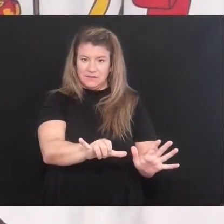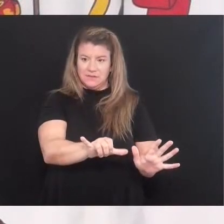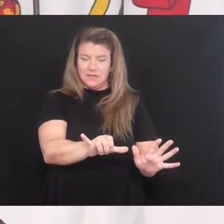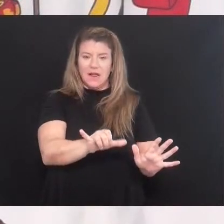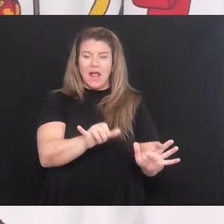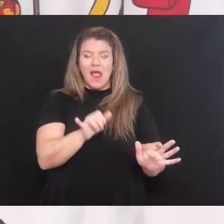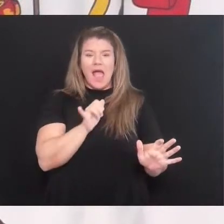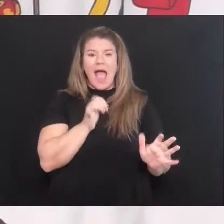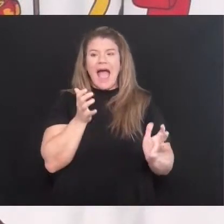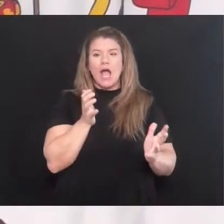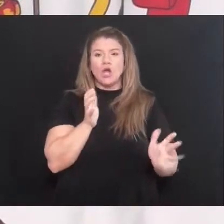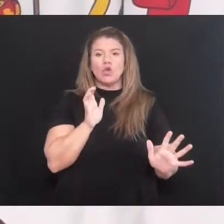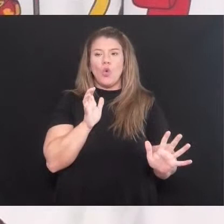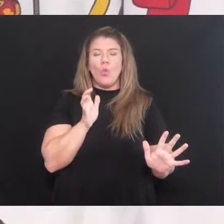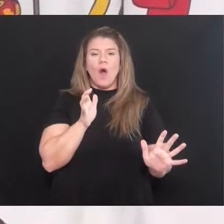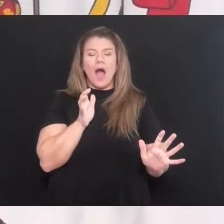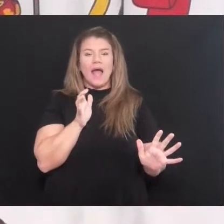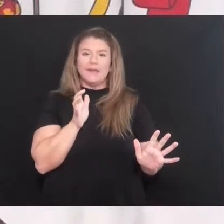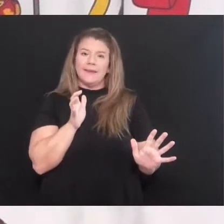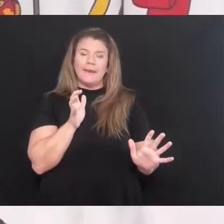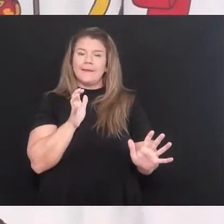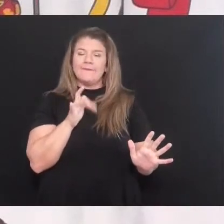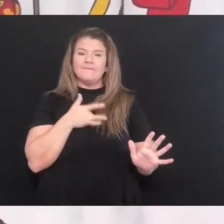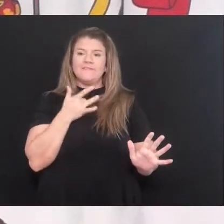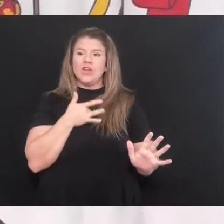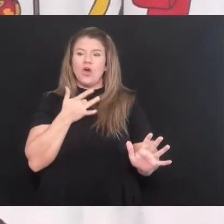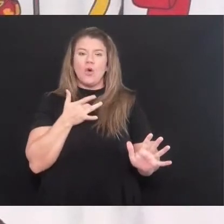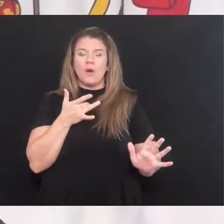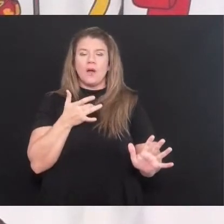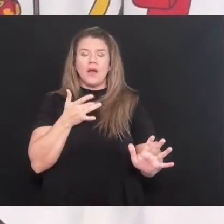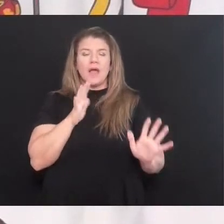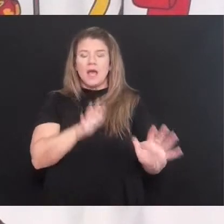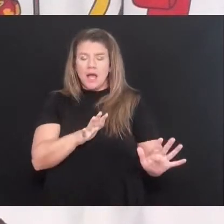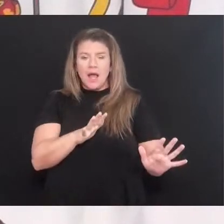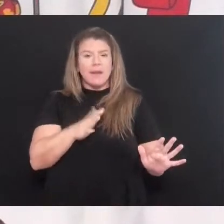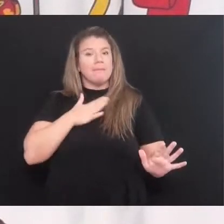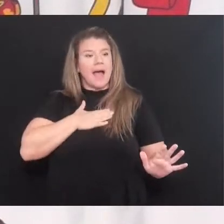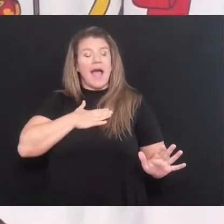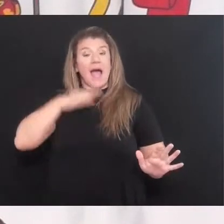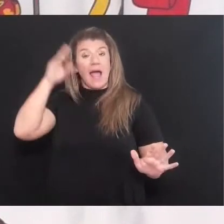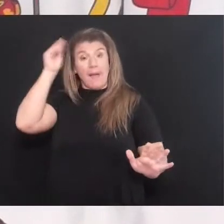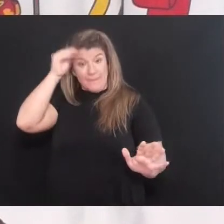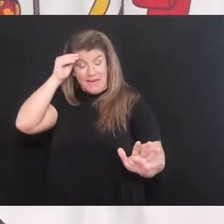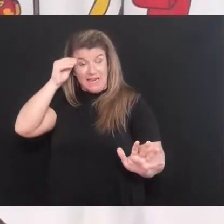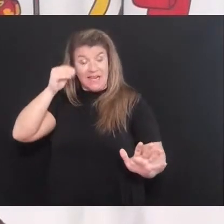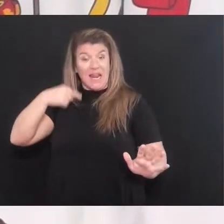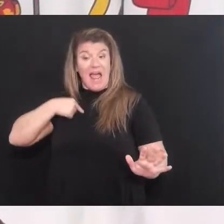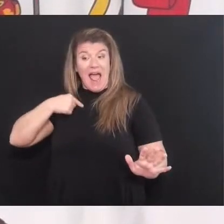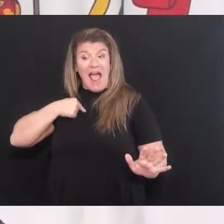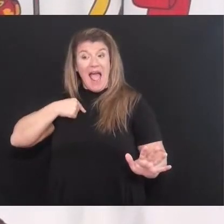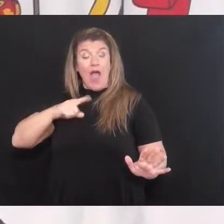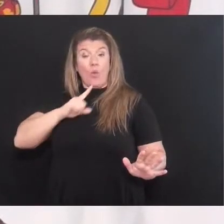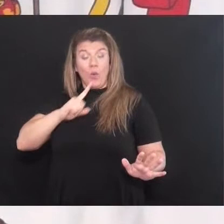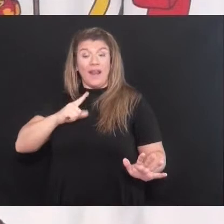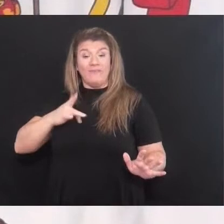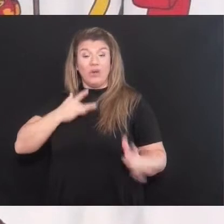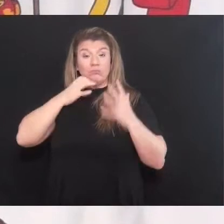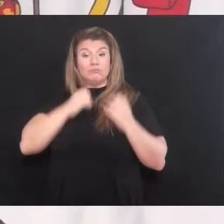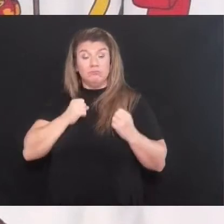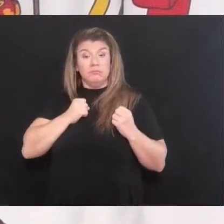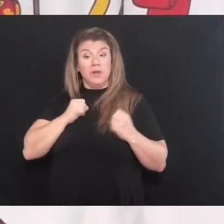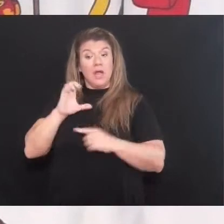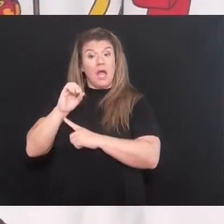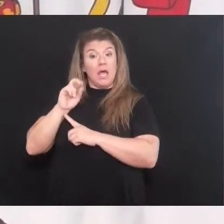gives you a viewpoint of what I believe. You know, I strongly believe in really conservative values. And